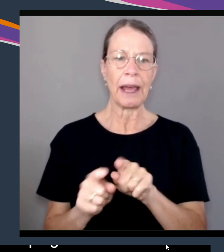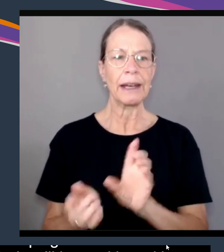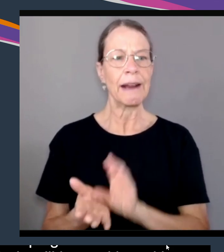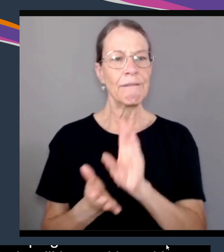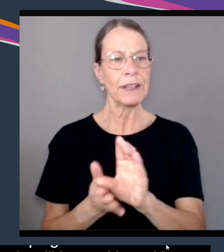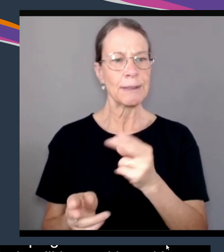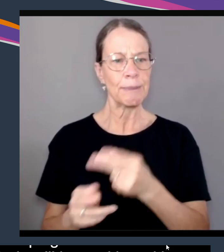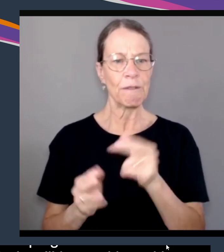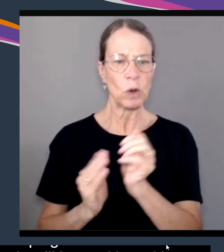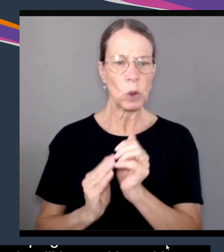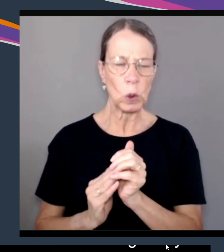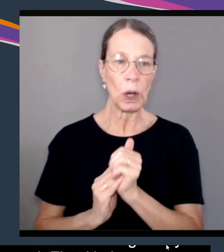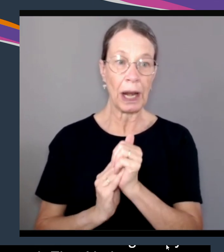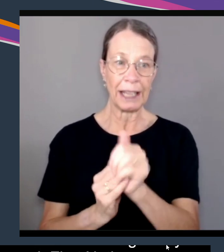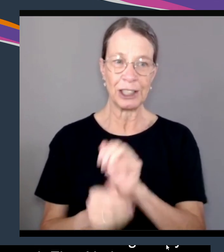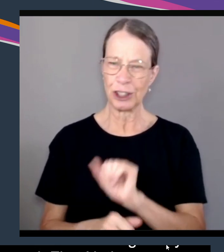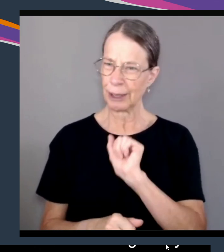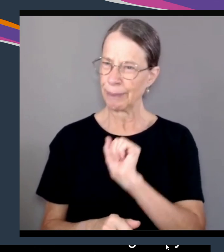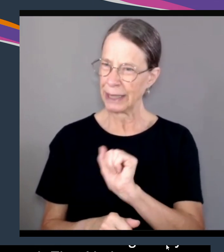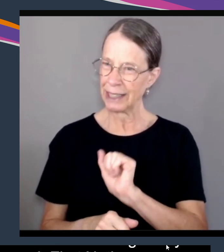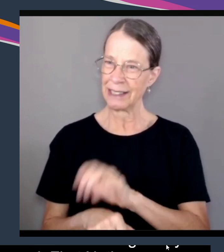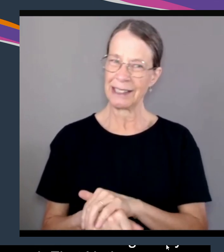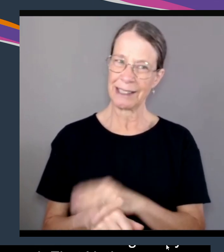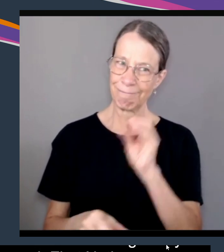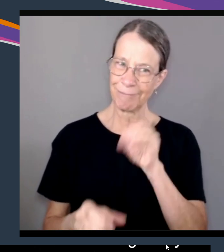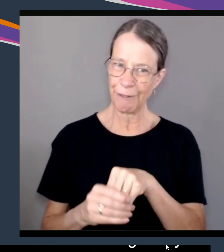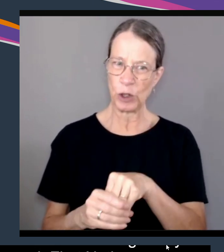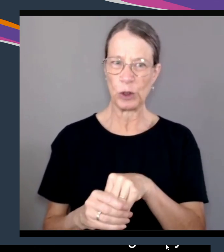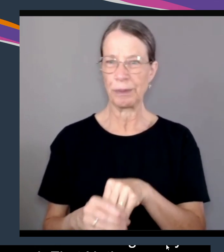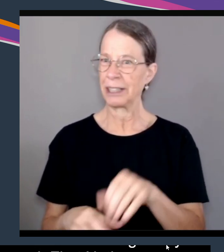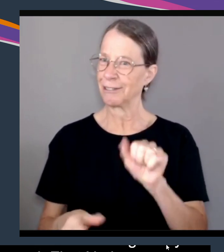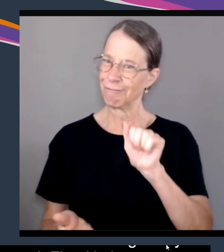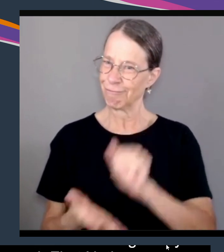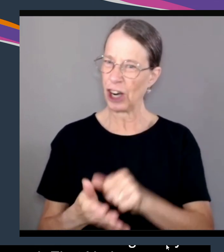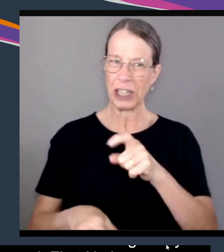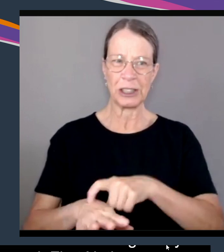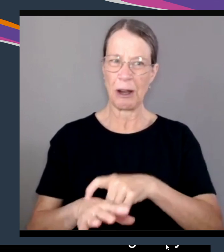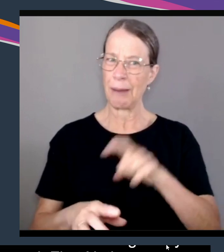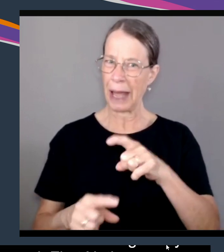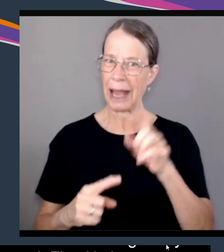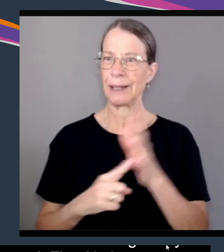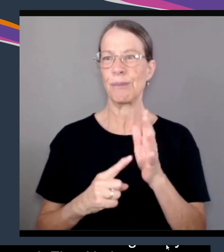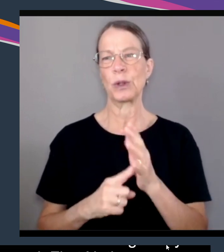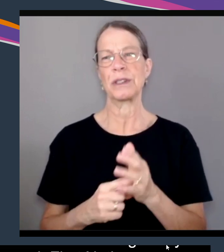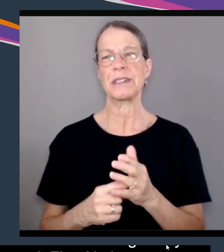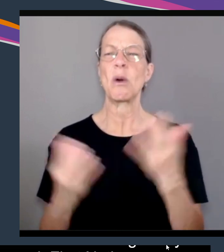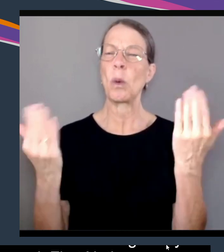essential. Please join me in welcoming Scott for our keynote address.